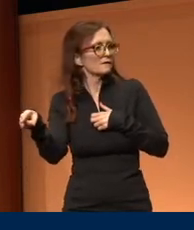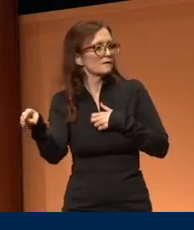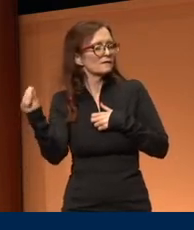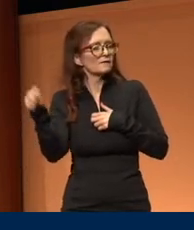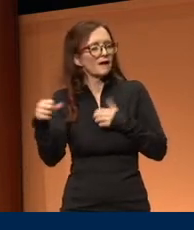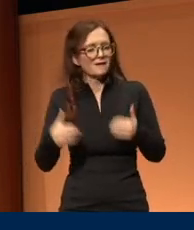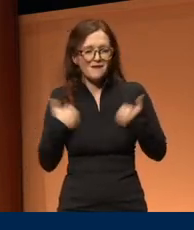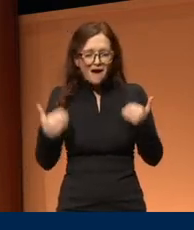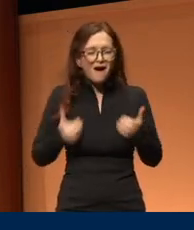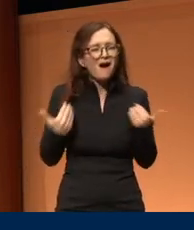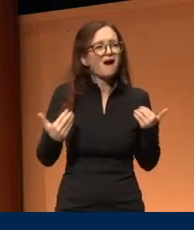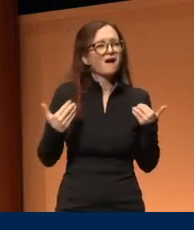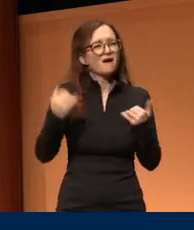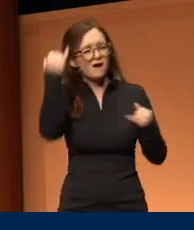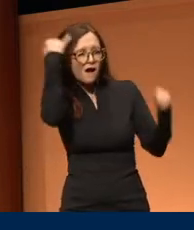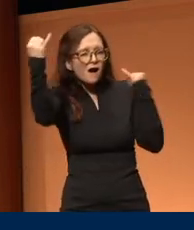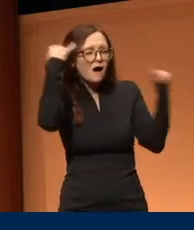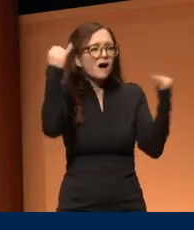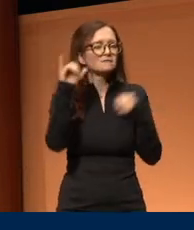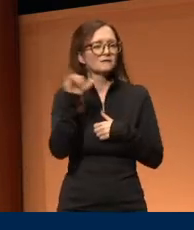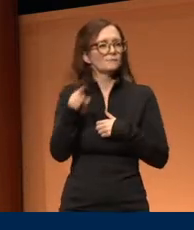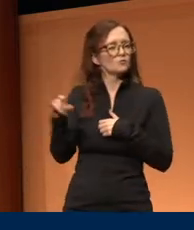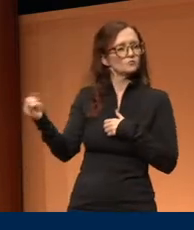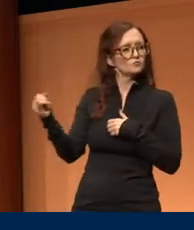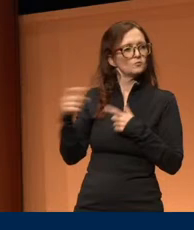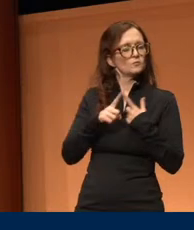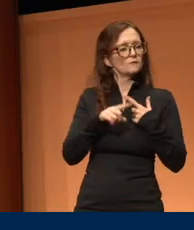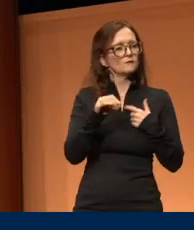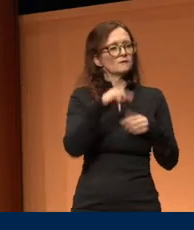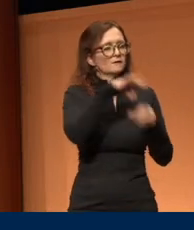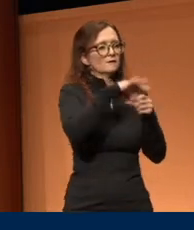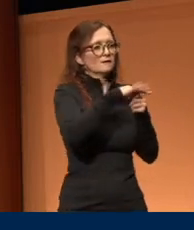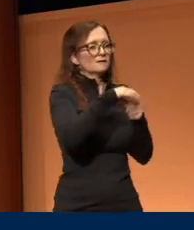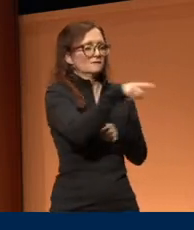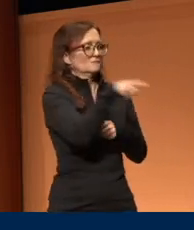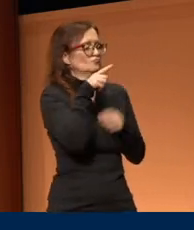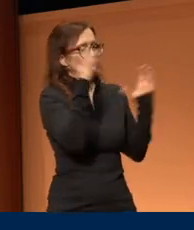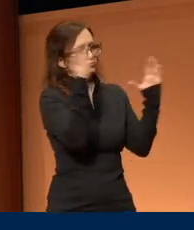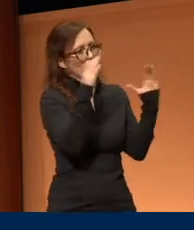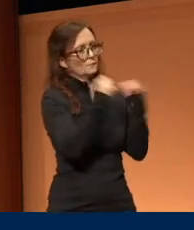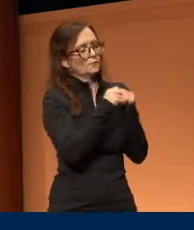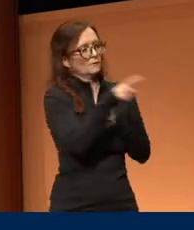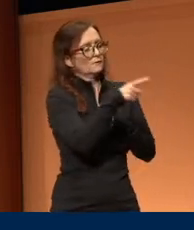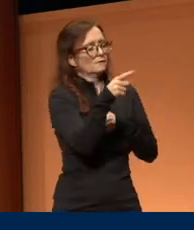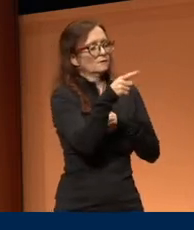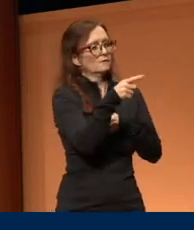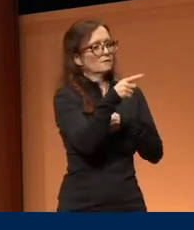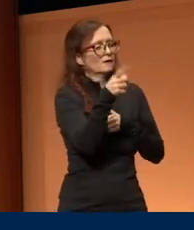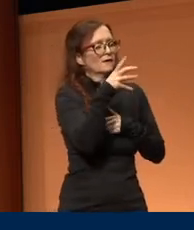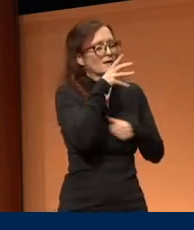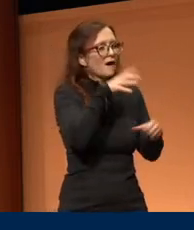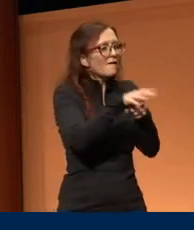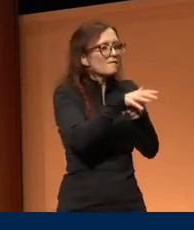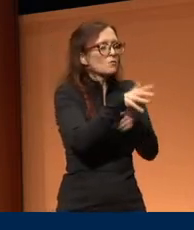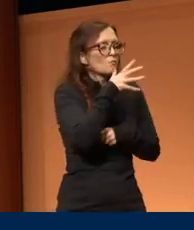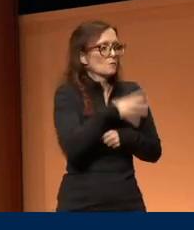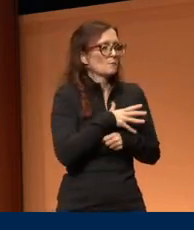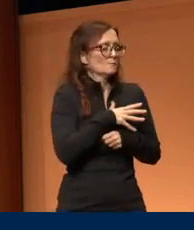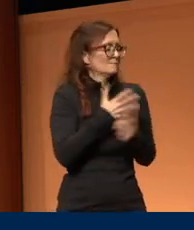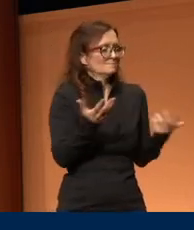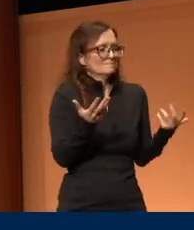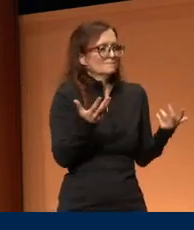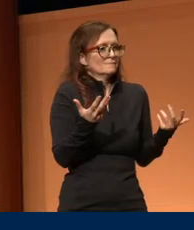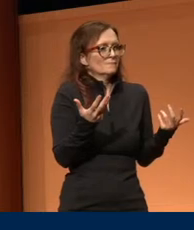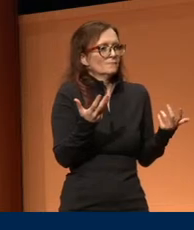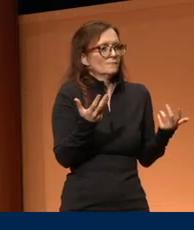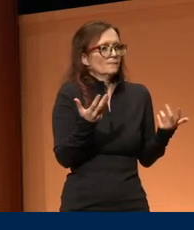including young and idealist girls like Juliet, whereas electoral politics struggles to bring in enough women, even with quotas, and